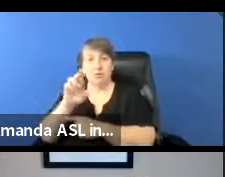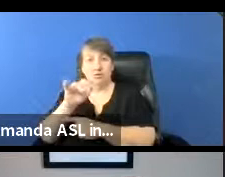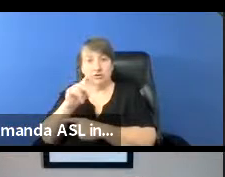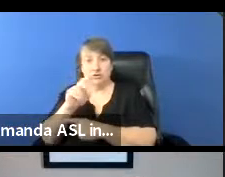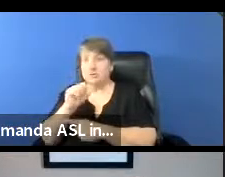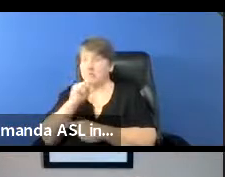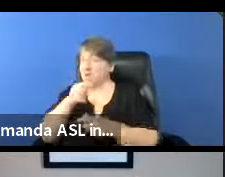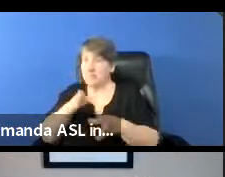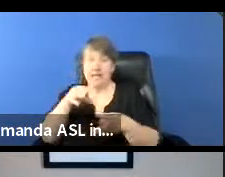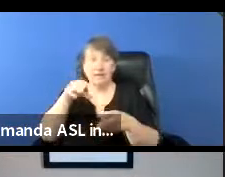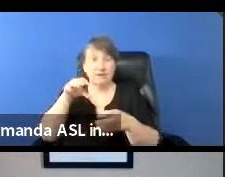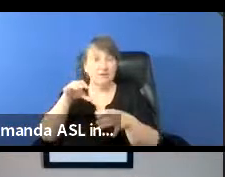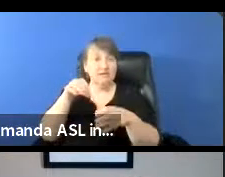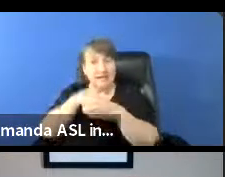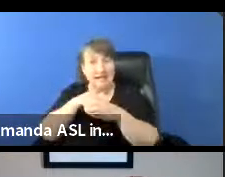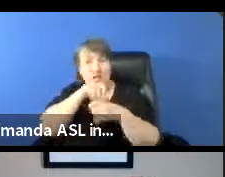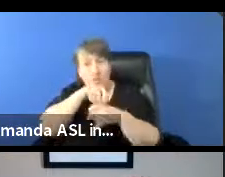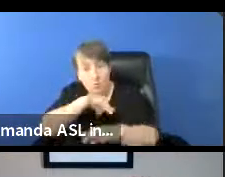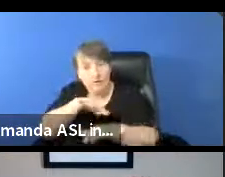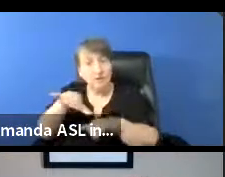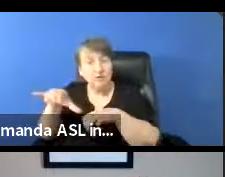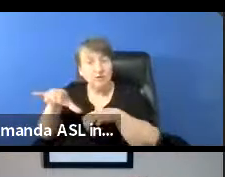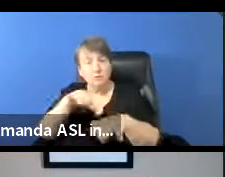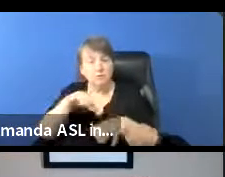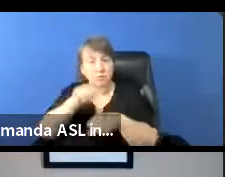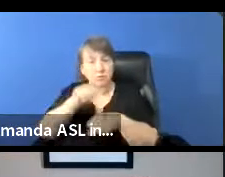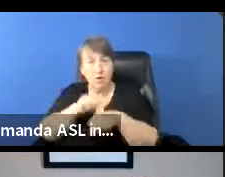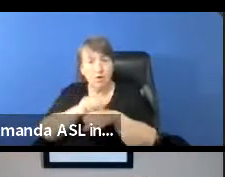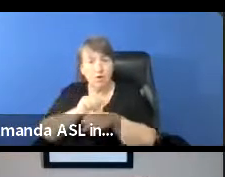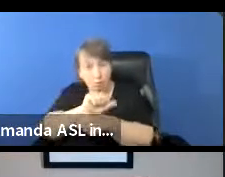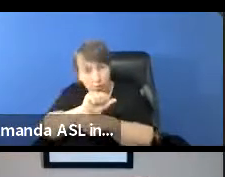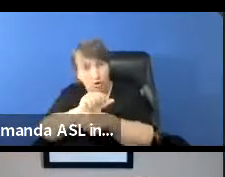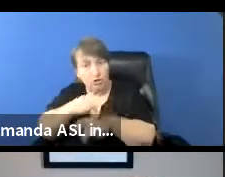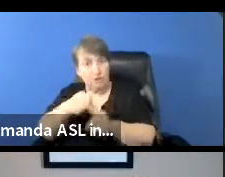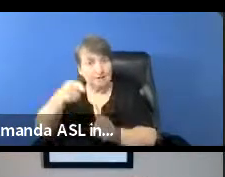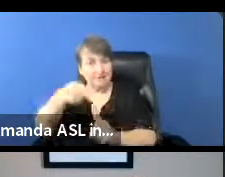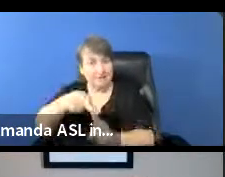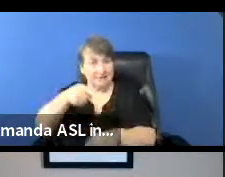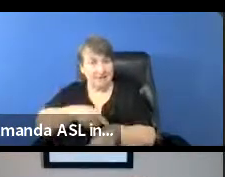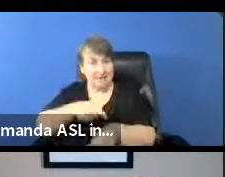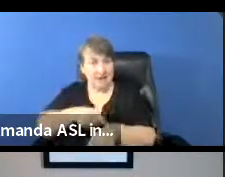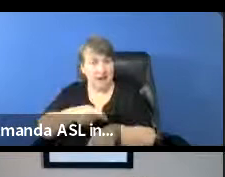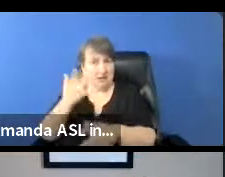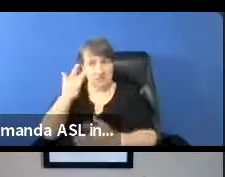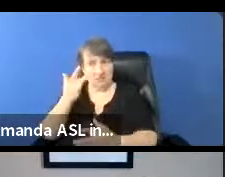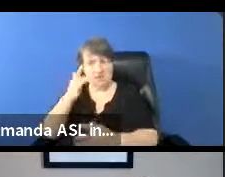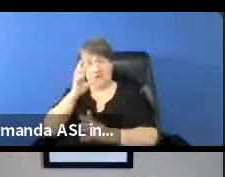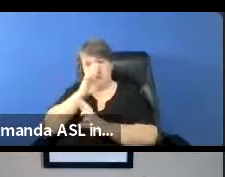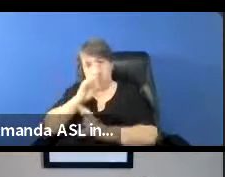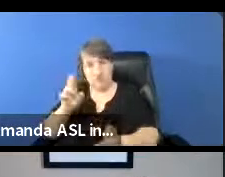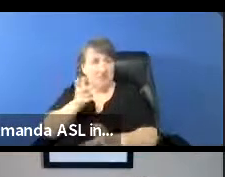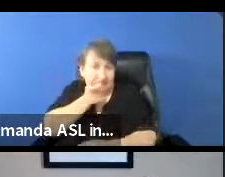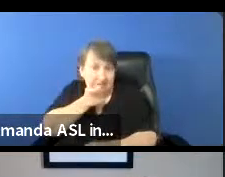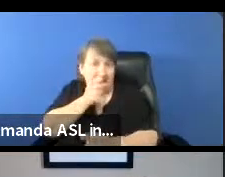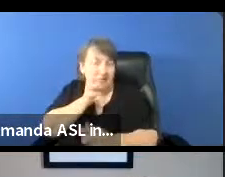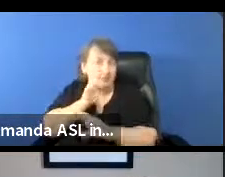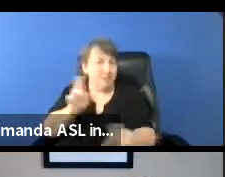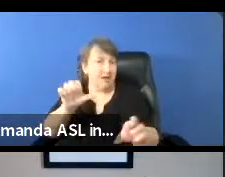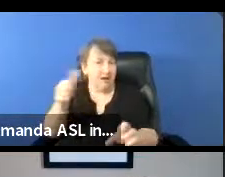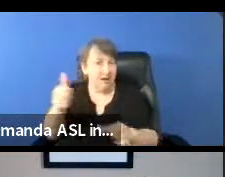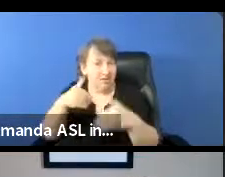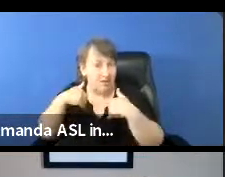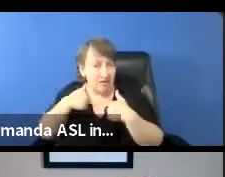in the river during certain time periods in respect of the salmon and other species that